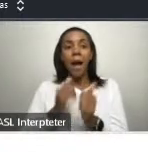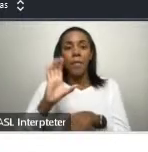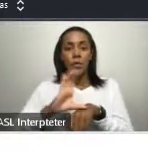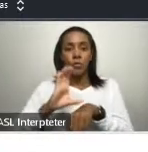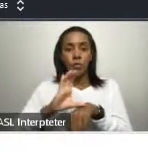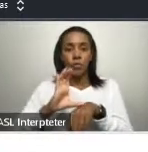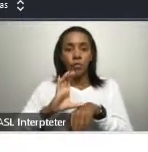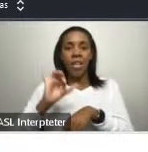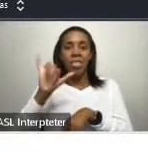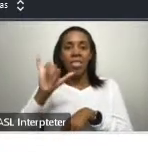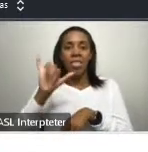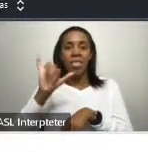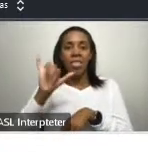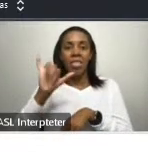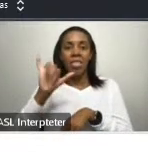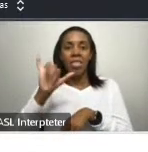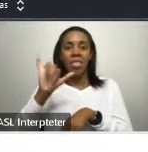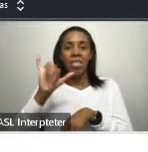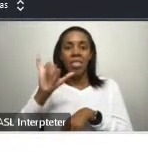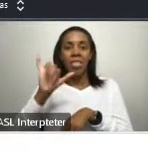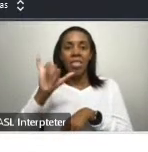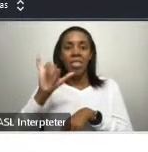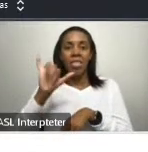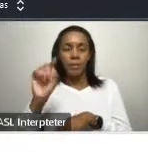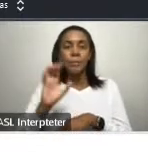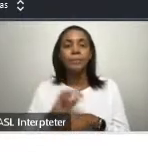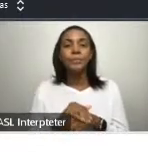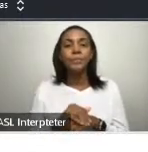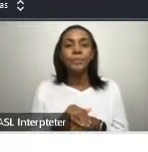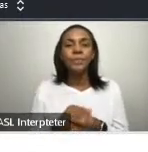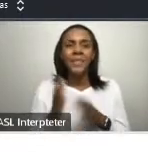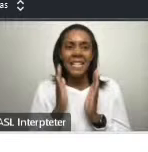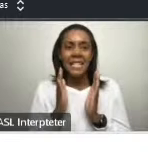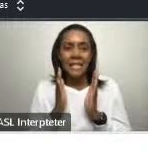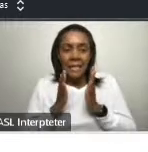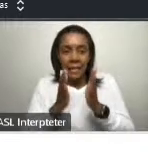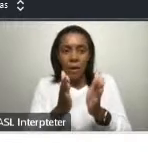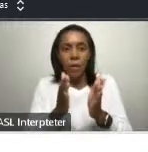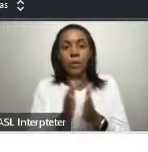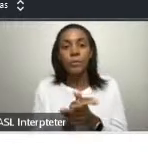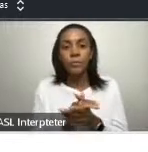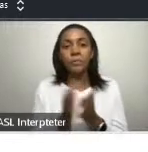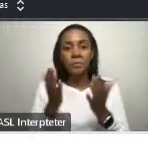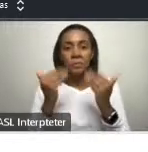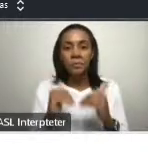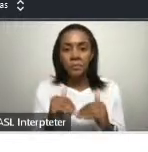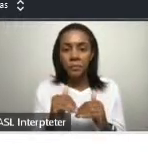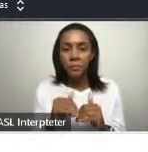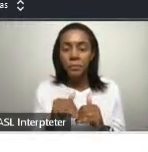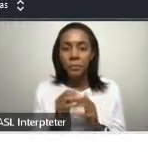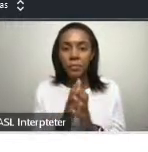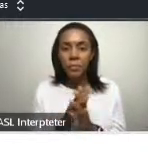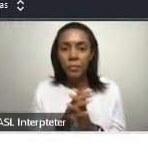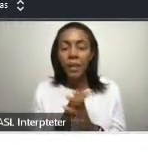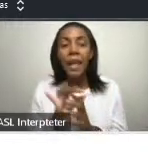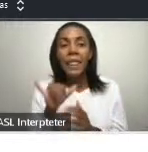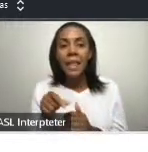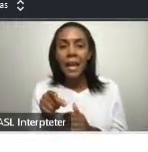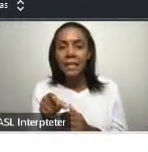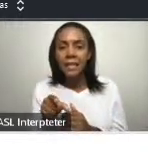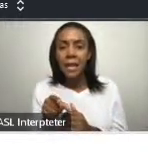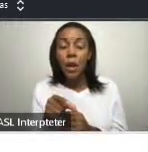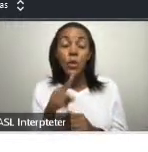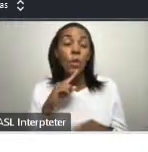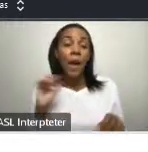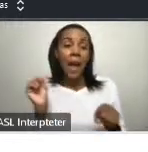And here, this shows that third lot, narrow Salisbury. Next slide. And here's what you'd